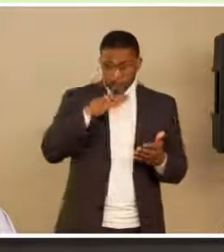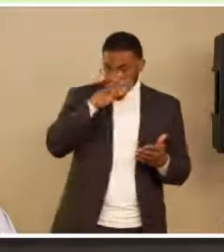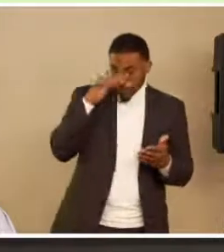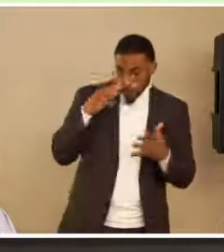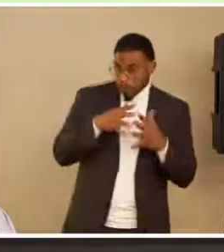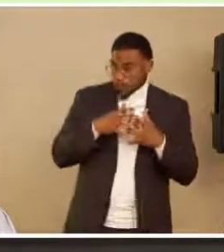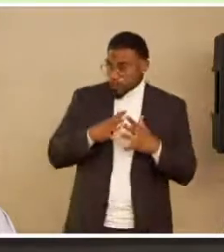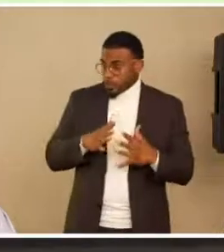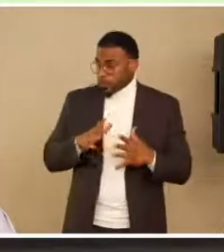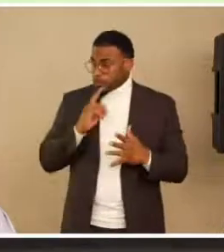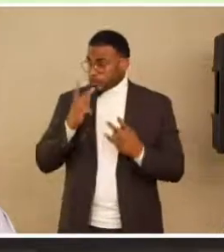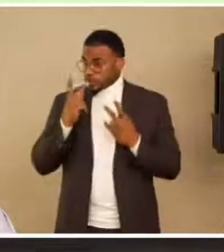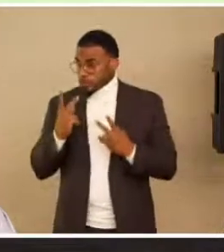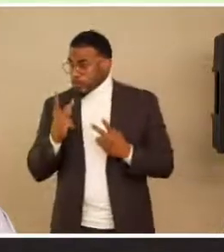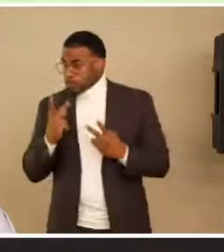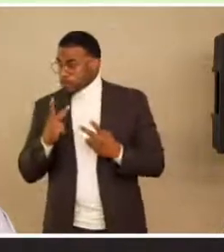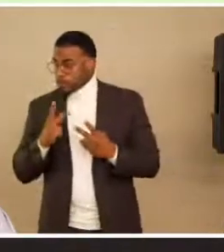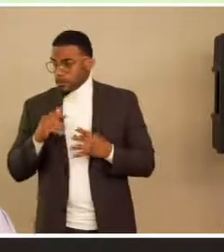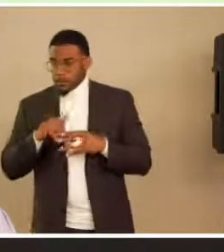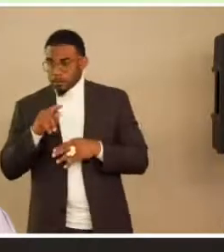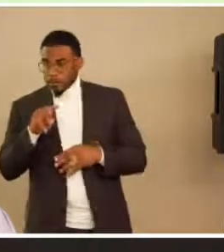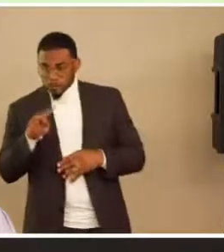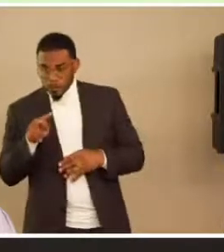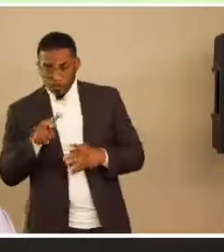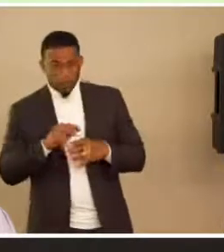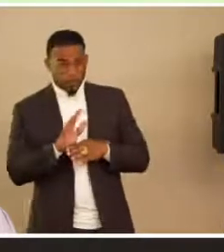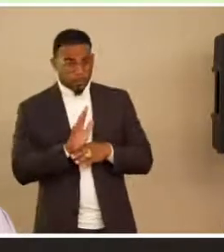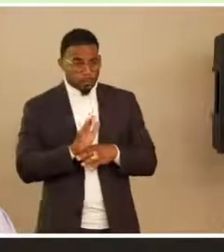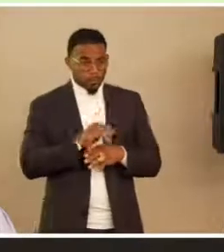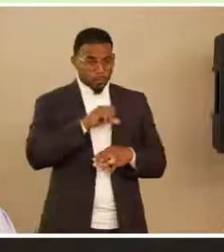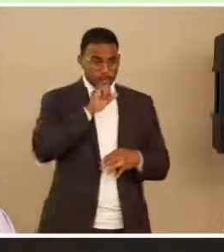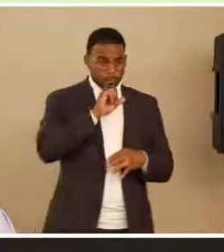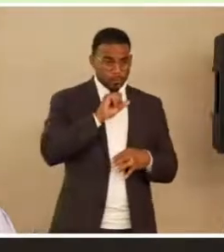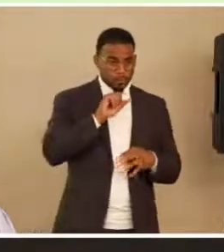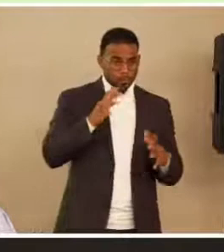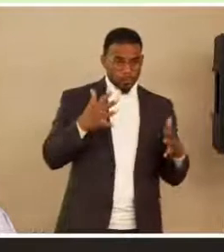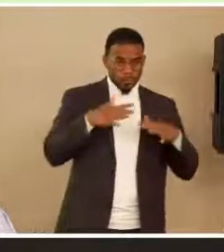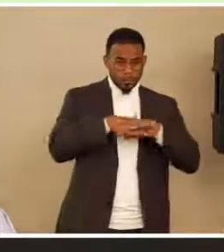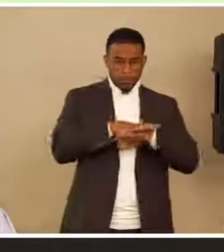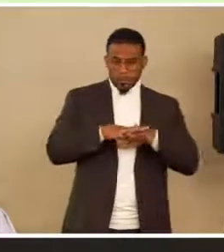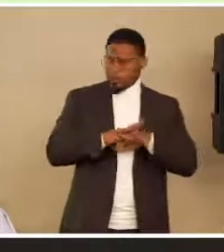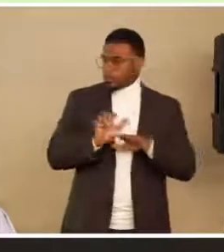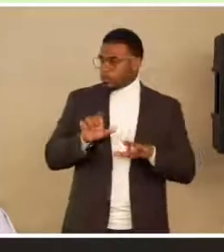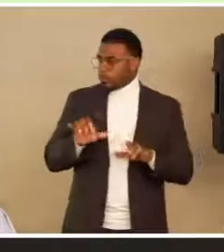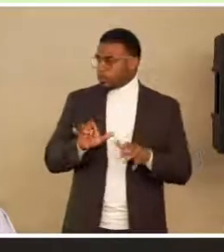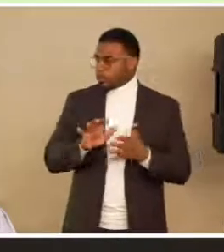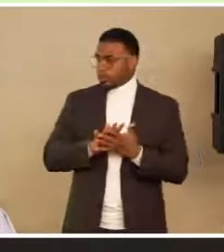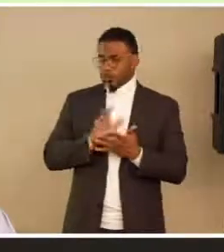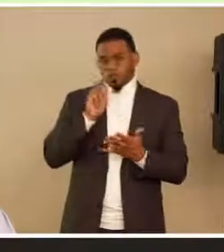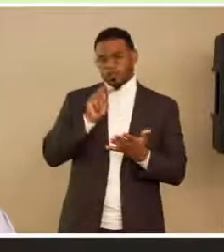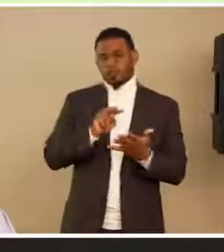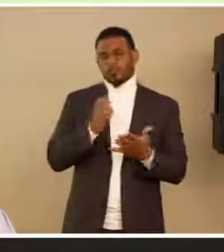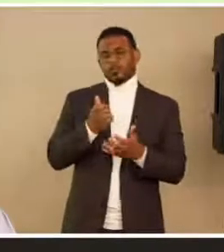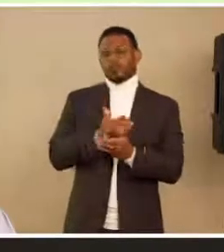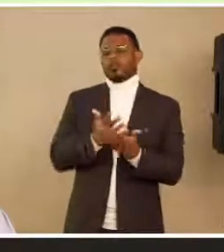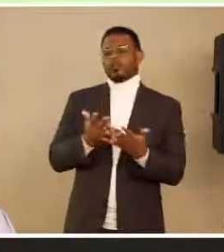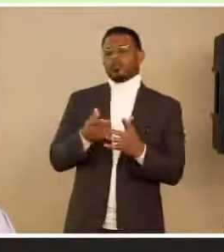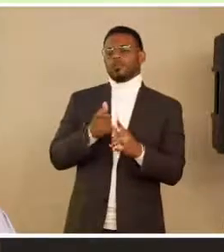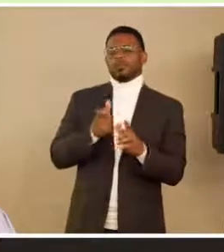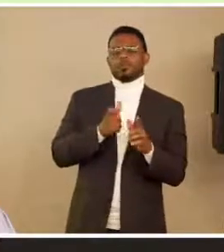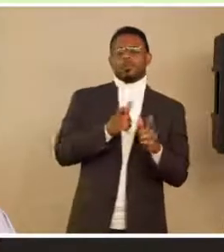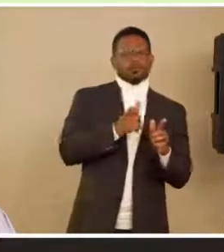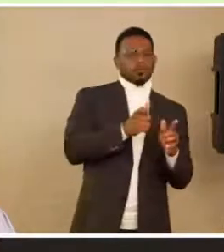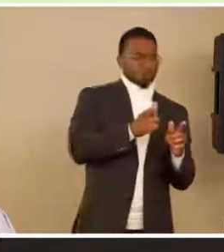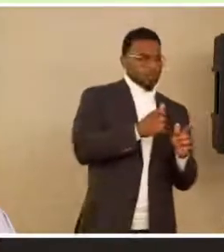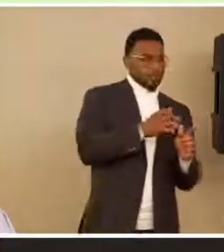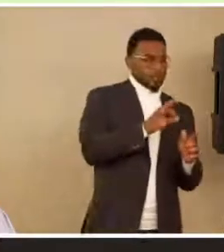Black Americans are seen in television and film. And I love the montage that you did when you looked at everything from a